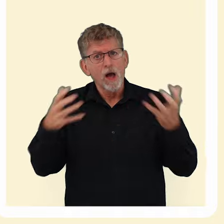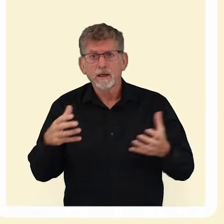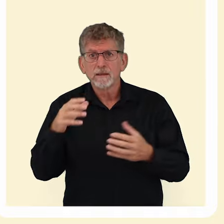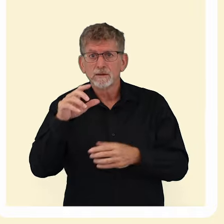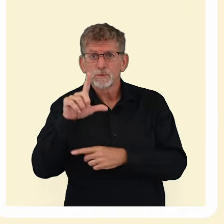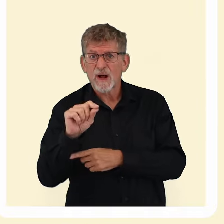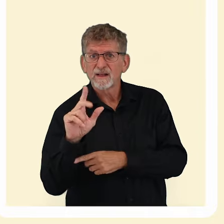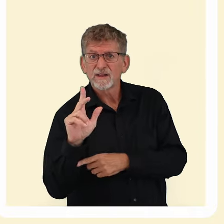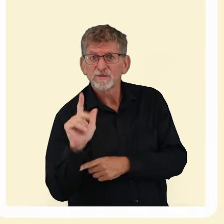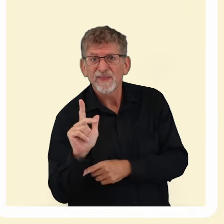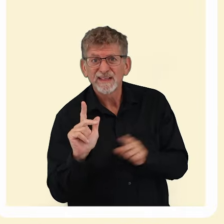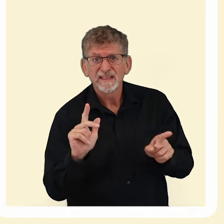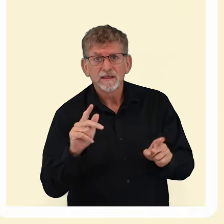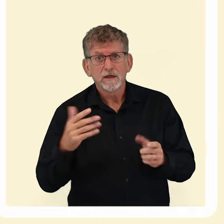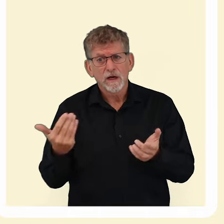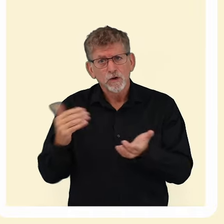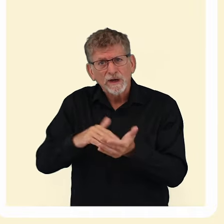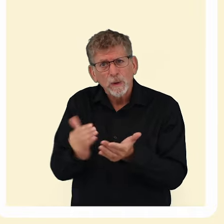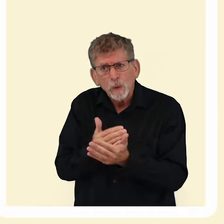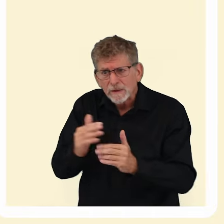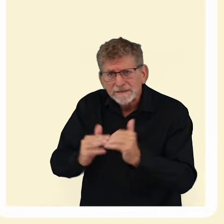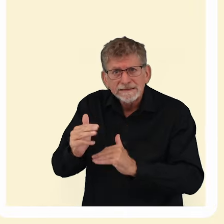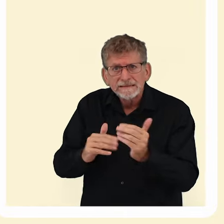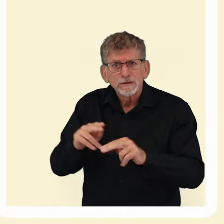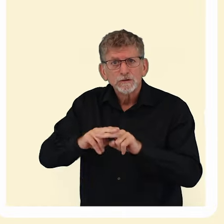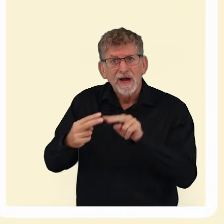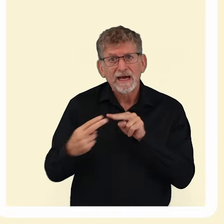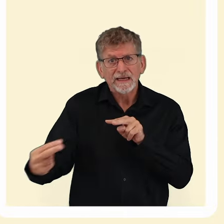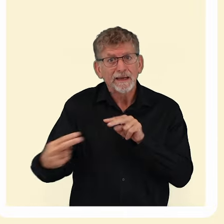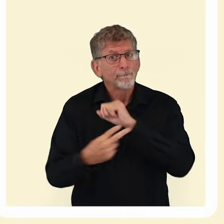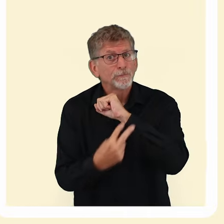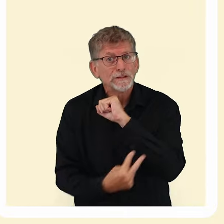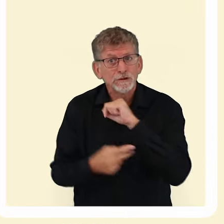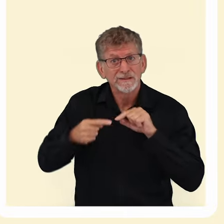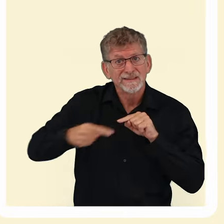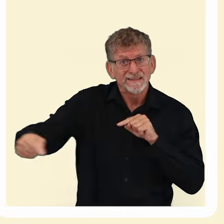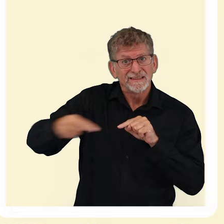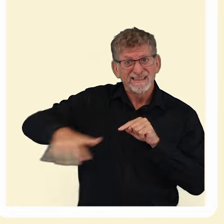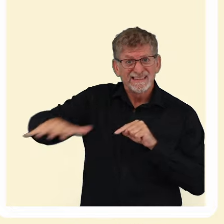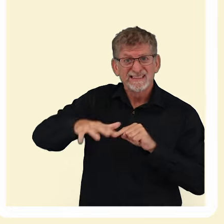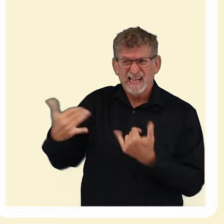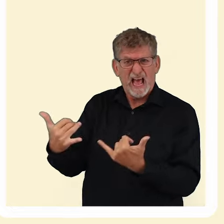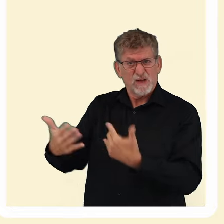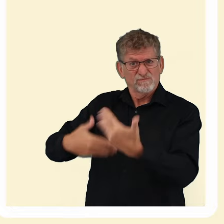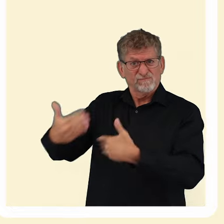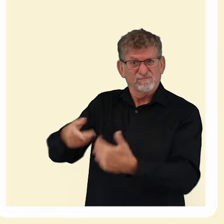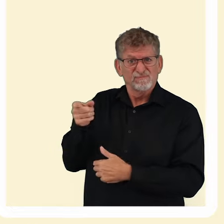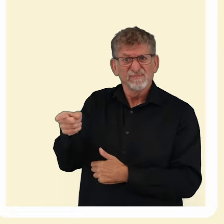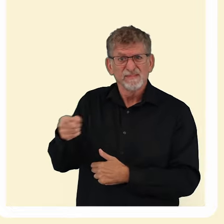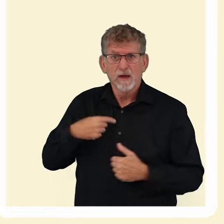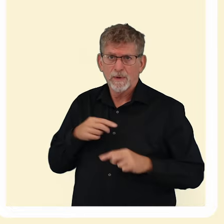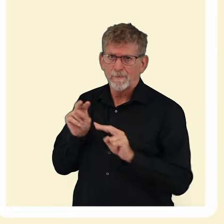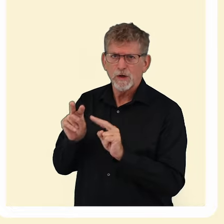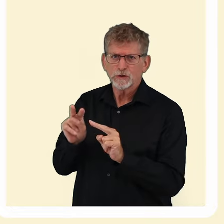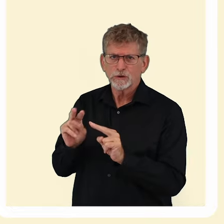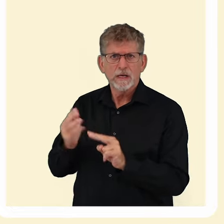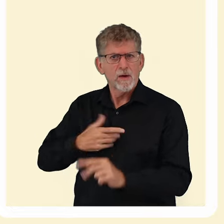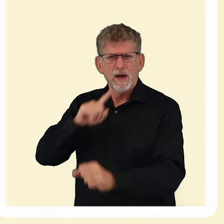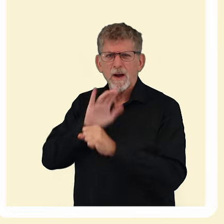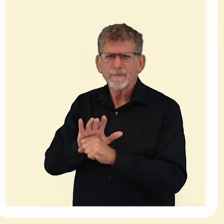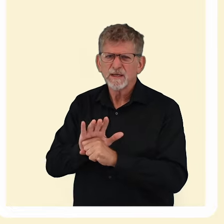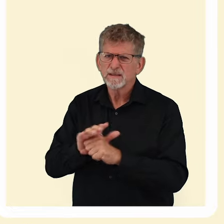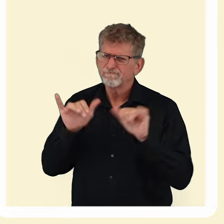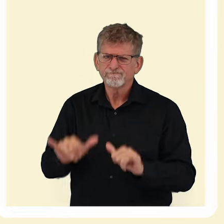region, and that work is ongoing right now. We're monitoring, and our commitment has always been when the track is